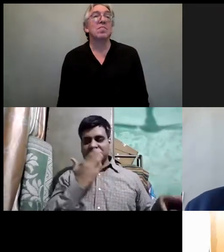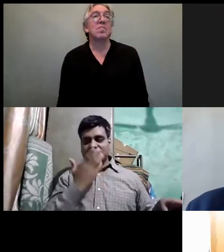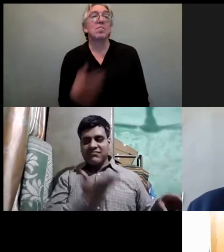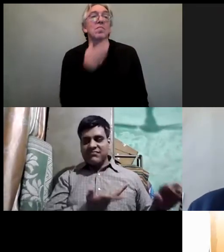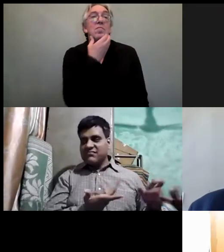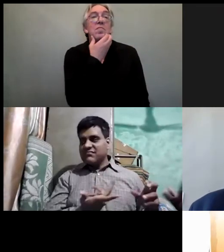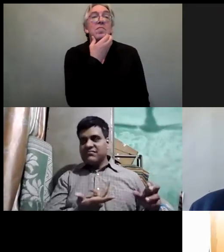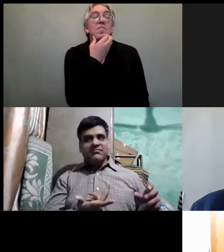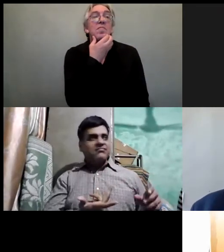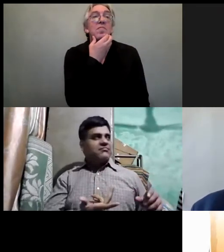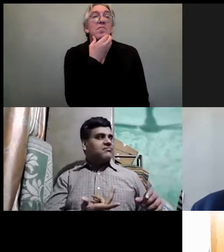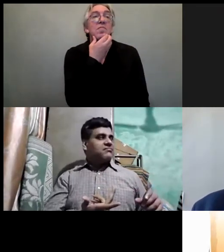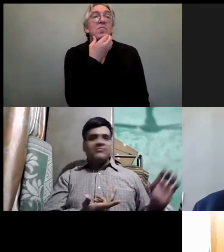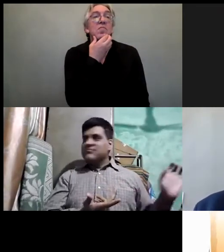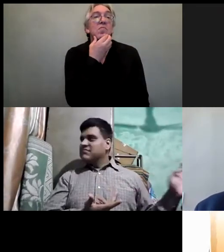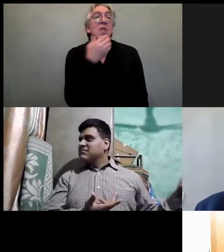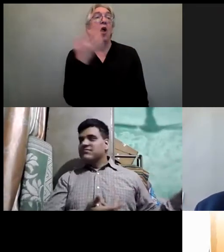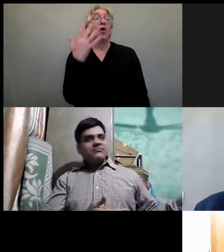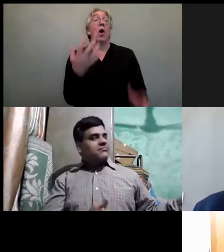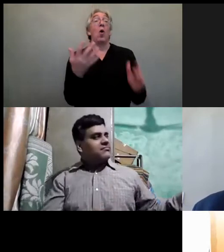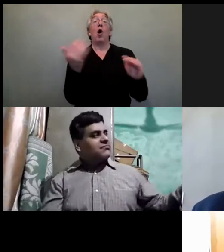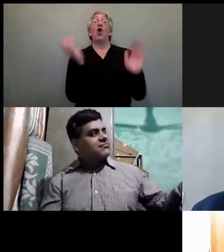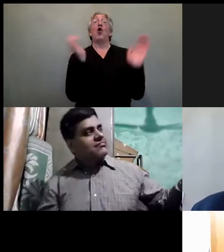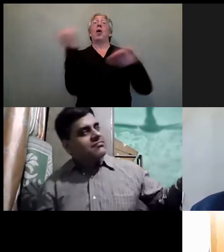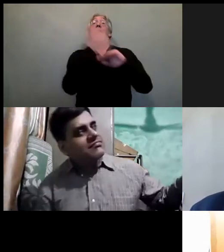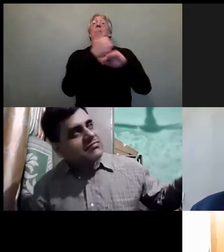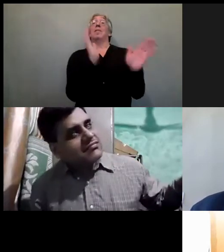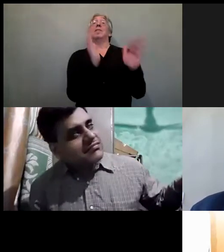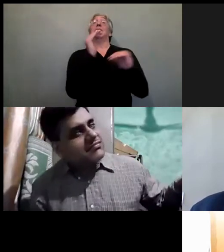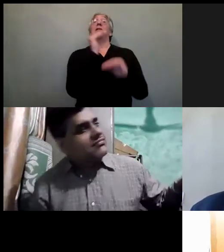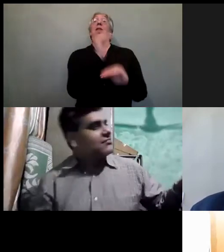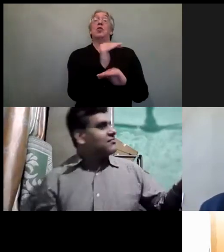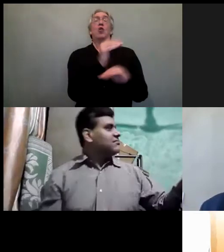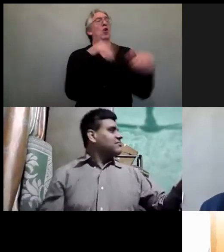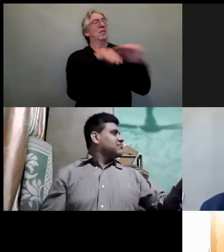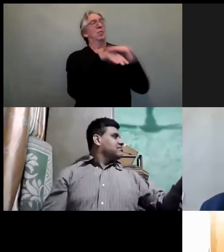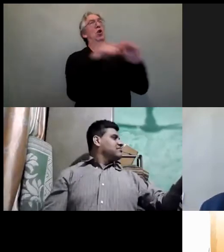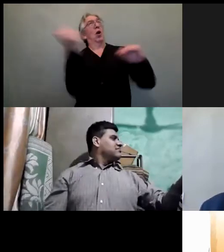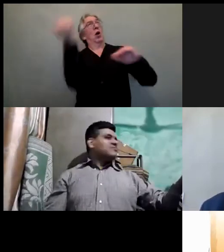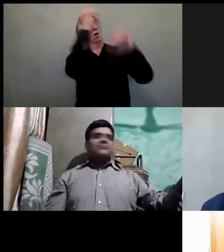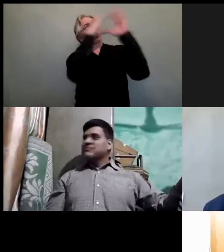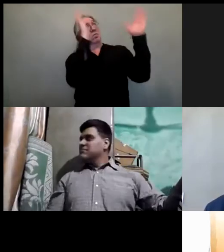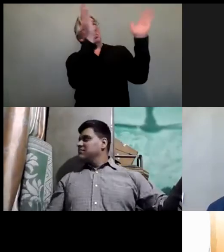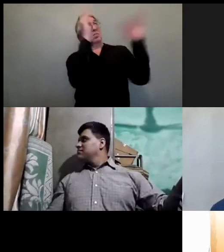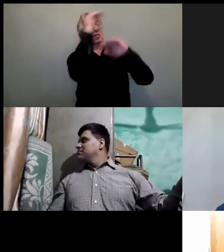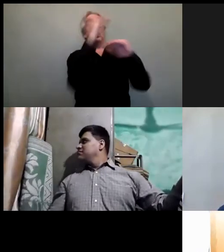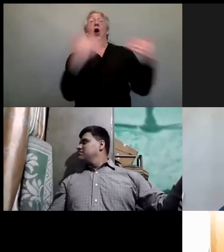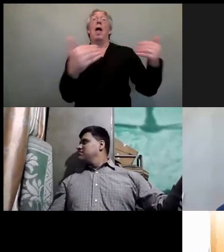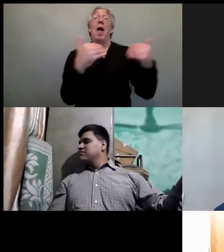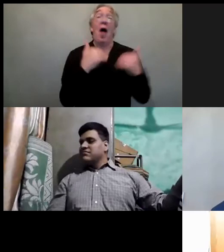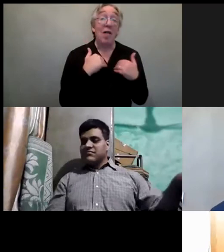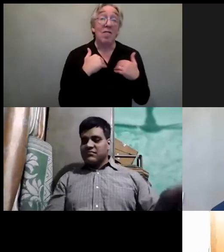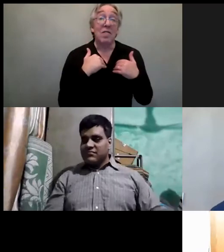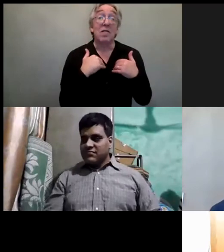accessibility standards being referenced in more countries now than before. About 44% of countries are